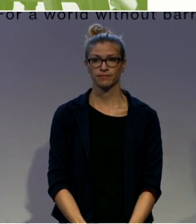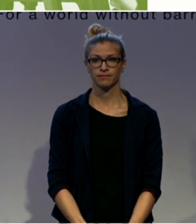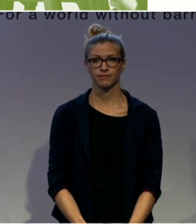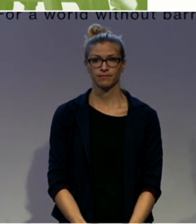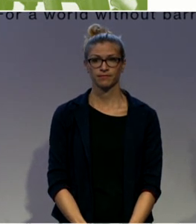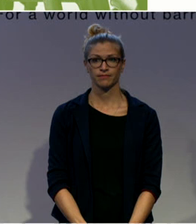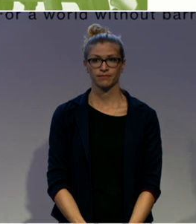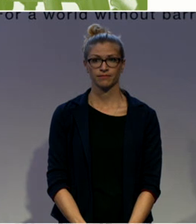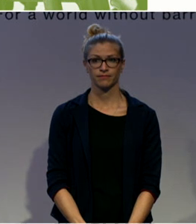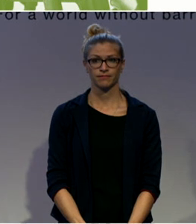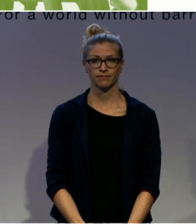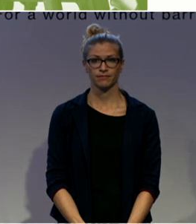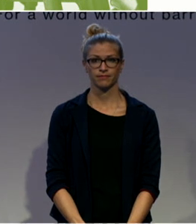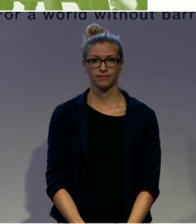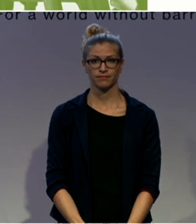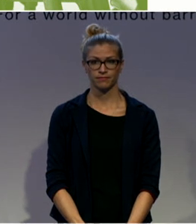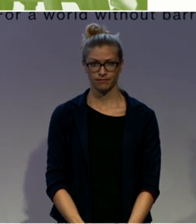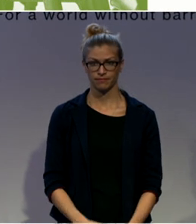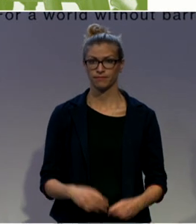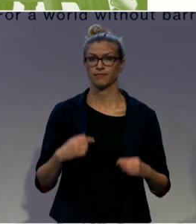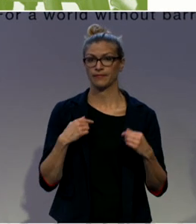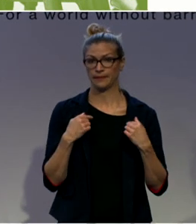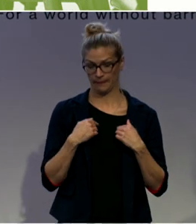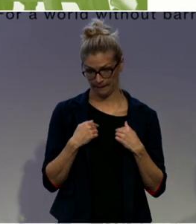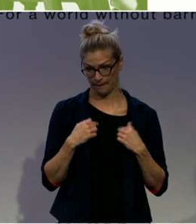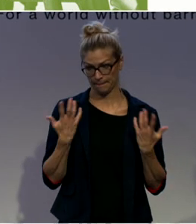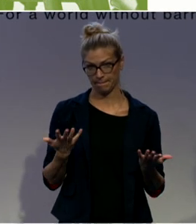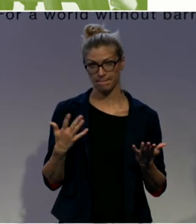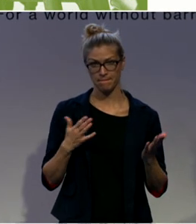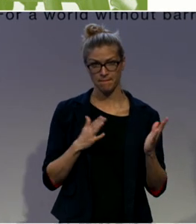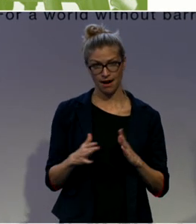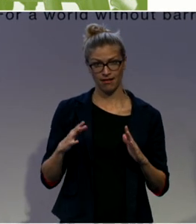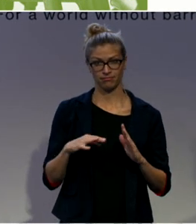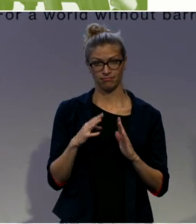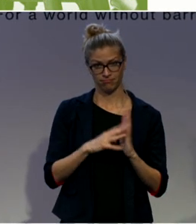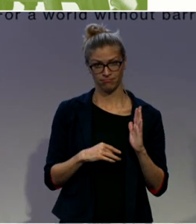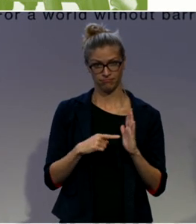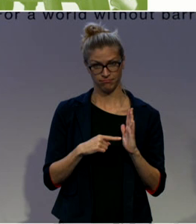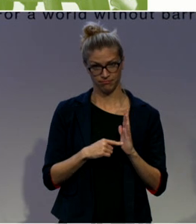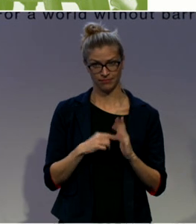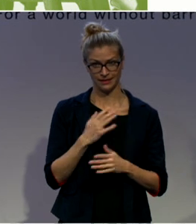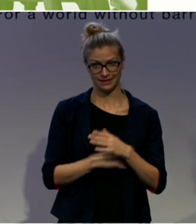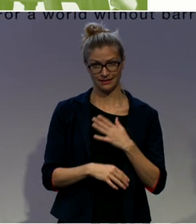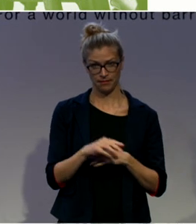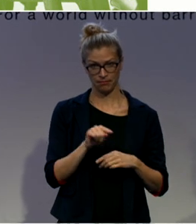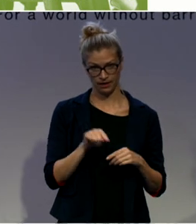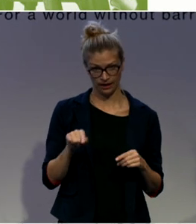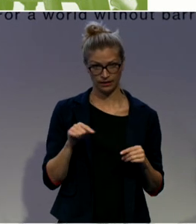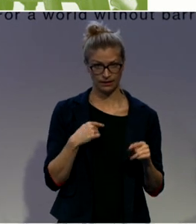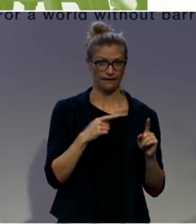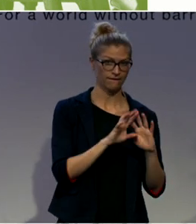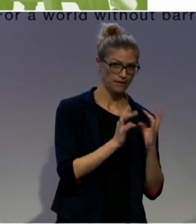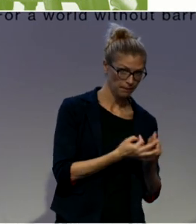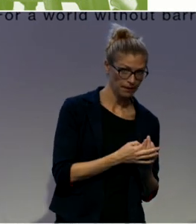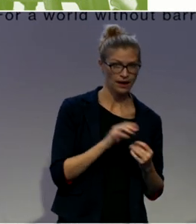to have the law, but also to be able to work with people with disability and their family, because they are overprotected, so they want to